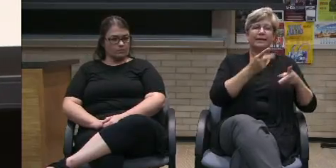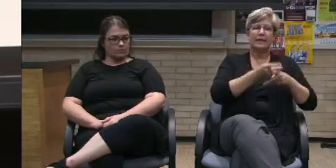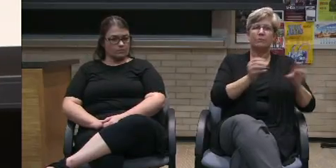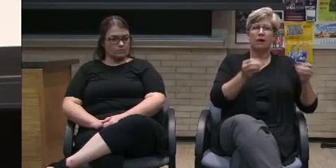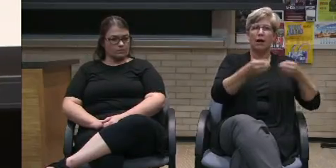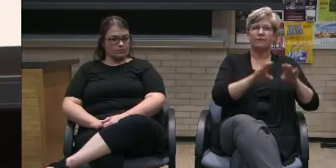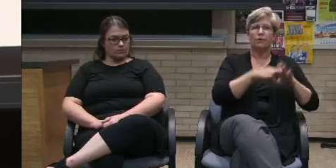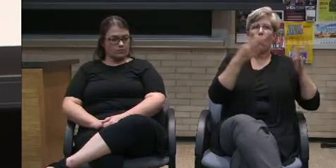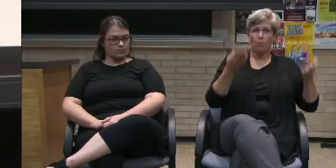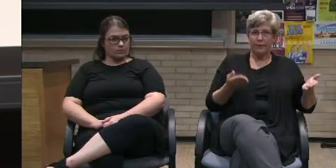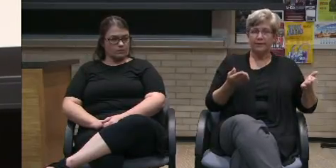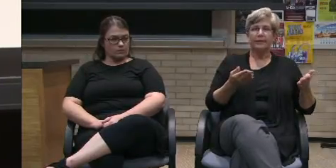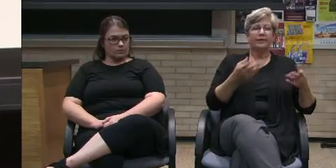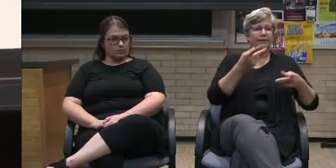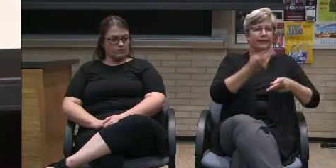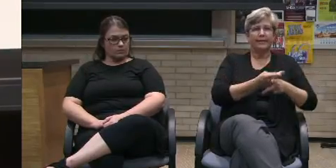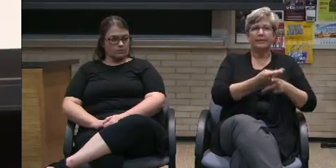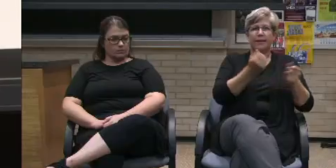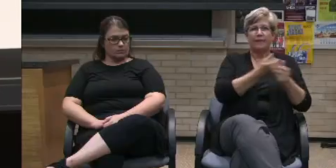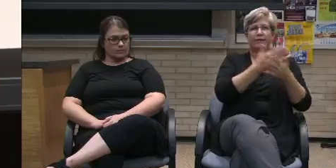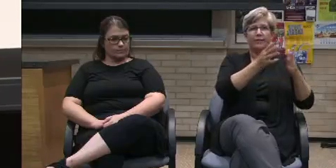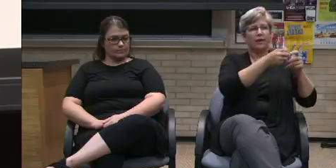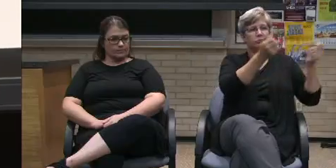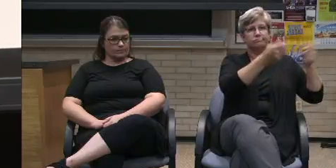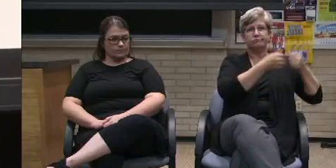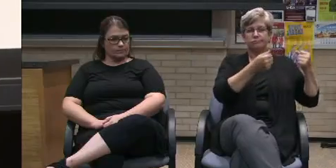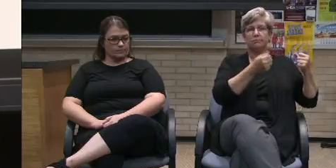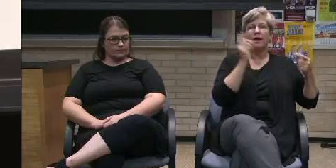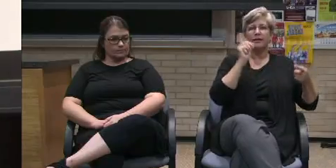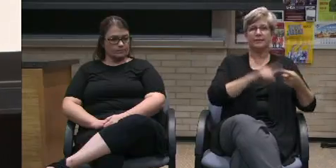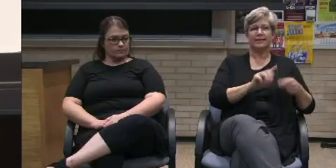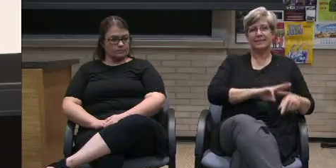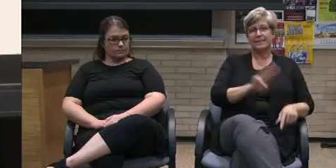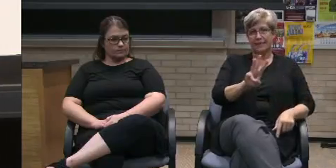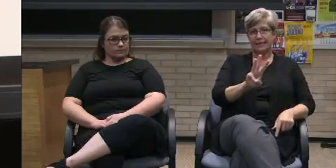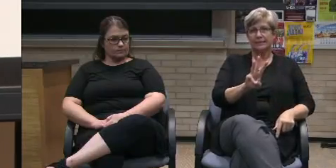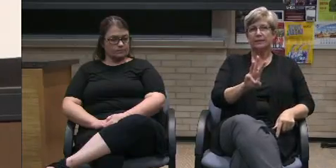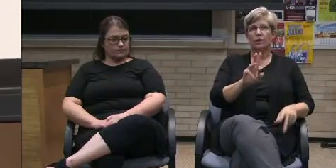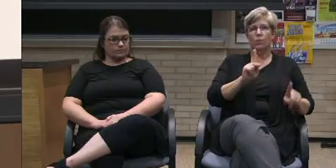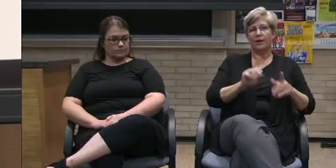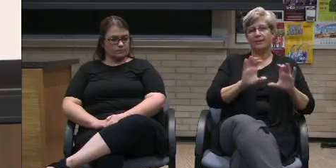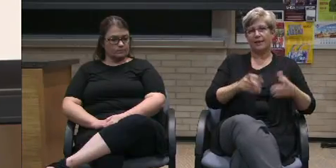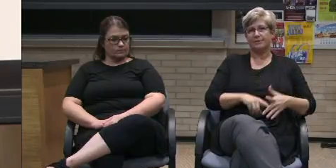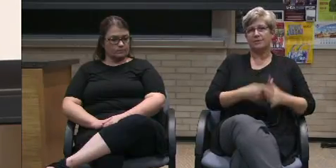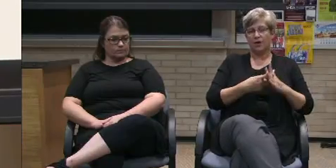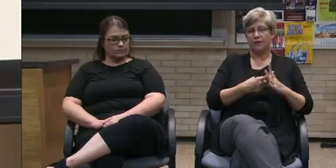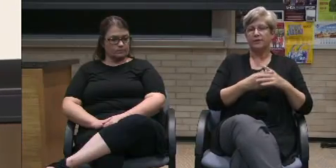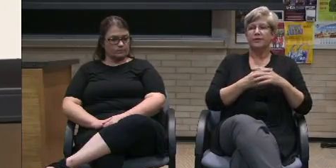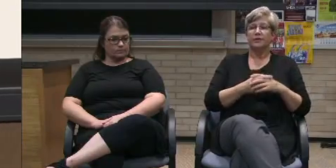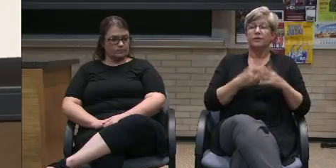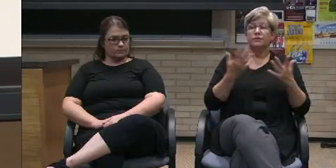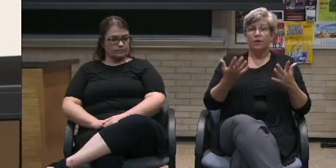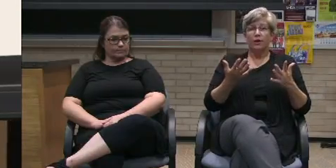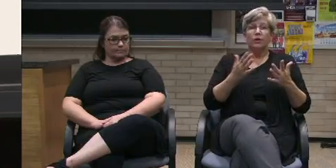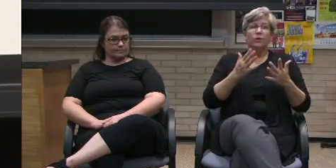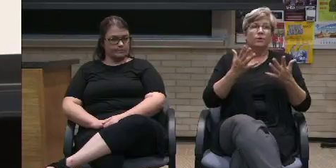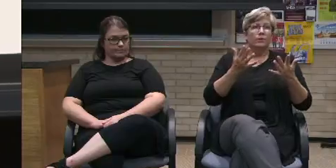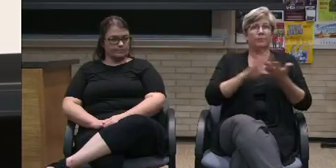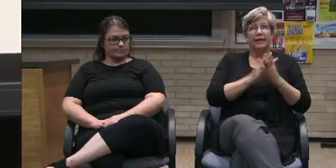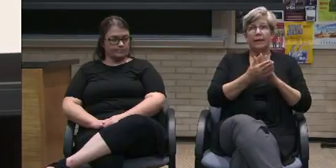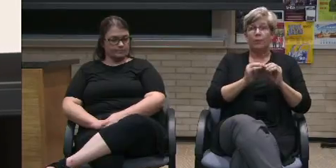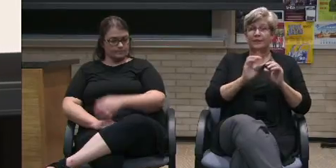room open, the supply cabinet open until at least 6 o'clock when everyone goes to classes. So we want digital, we want hours,